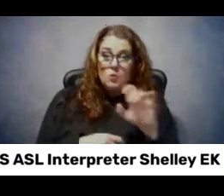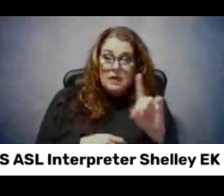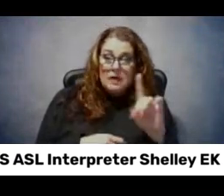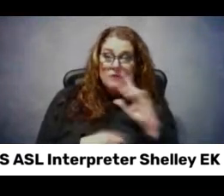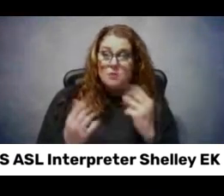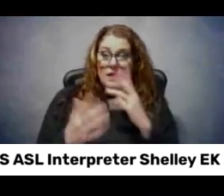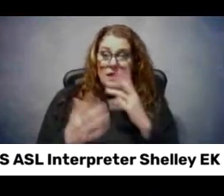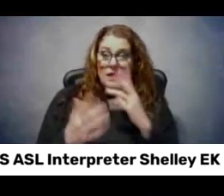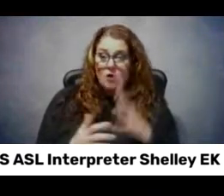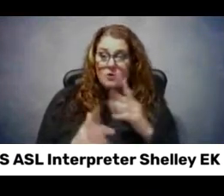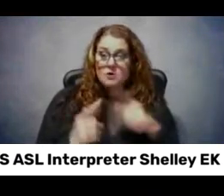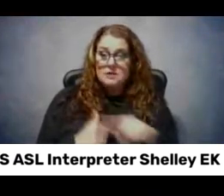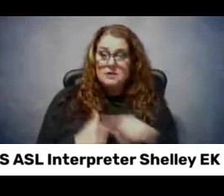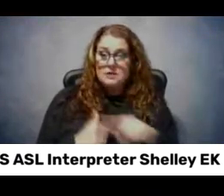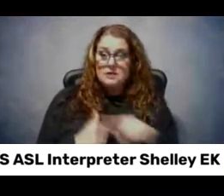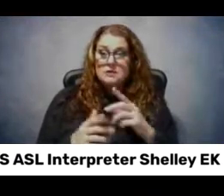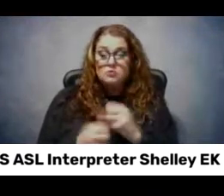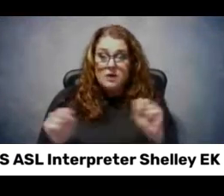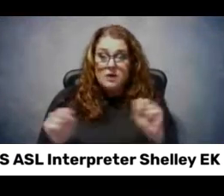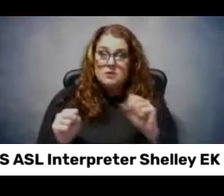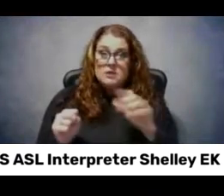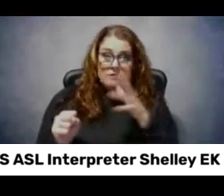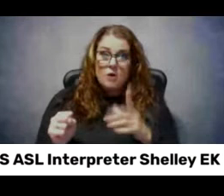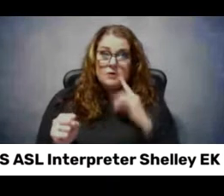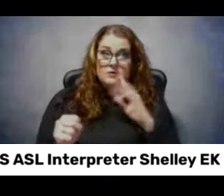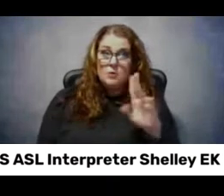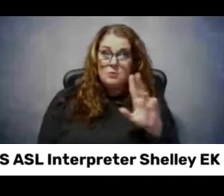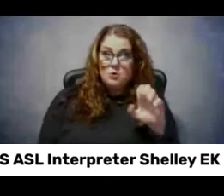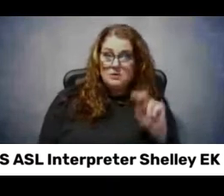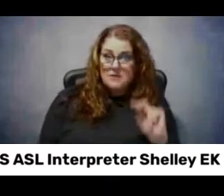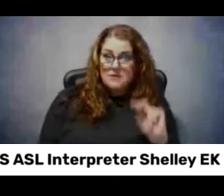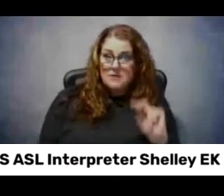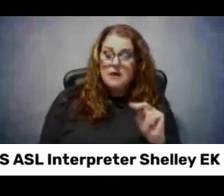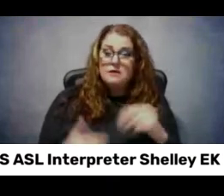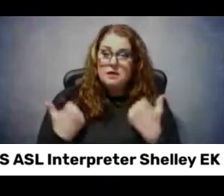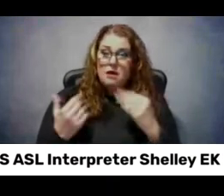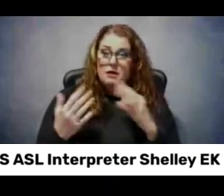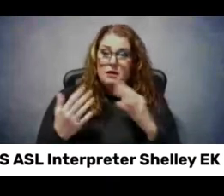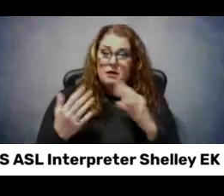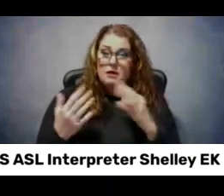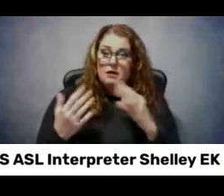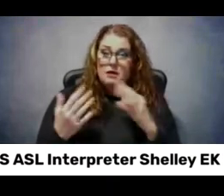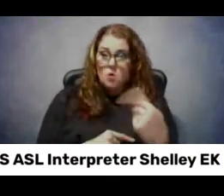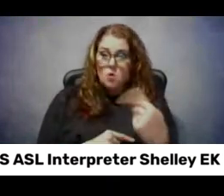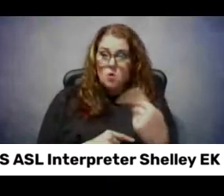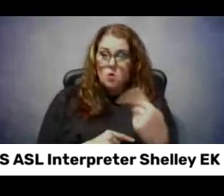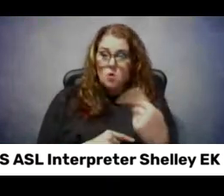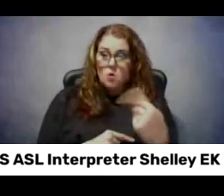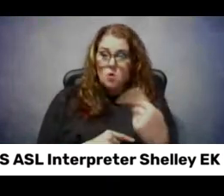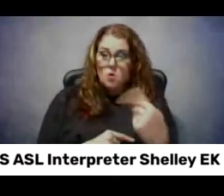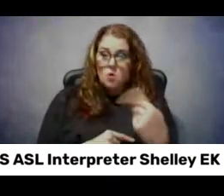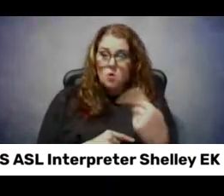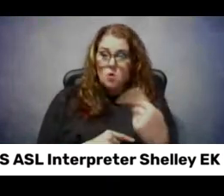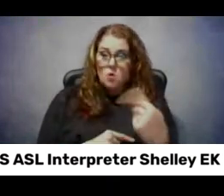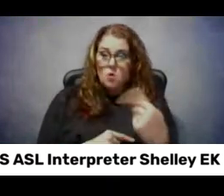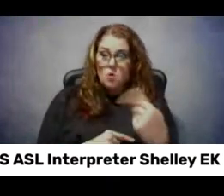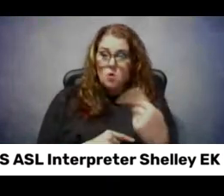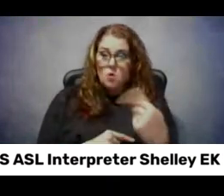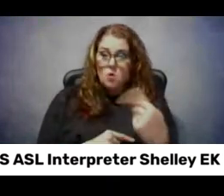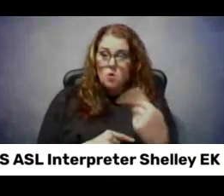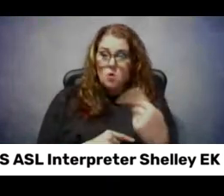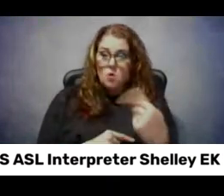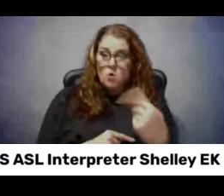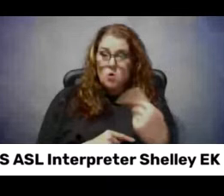refugee farmers from Bhutan, they consume the young leaves only, as it's known that toxic compounds do increase with age and leaf